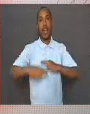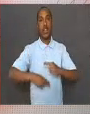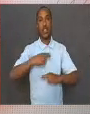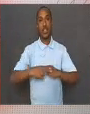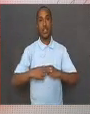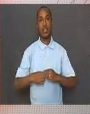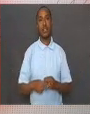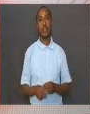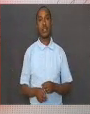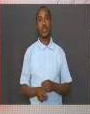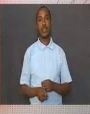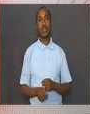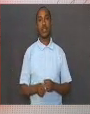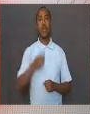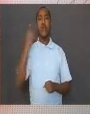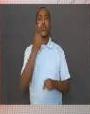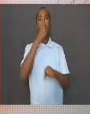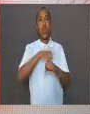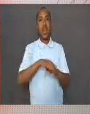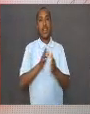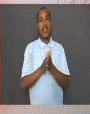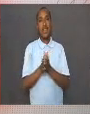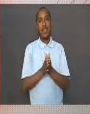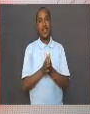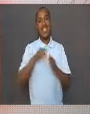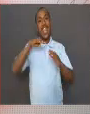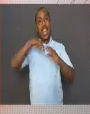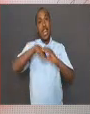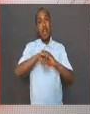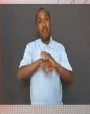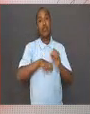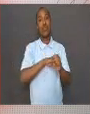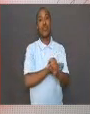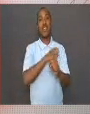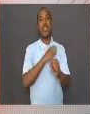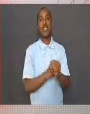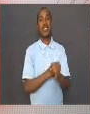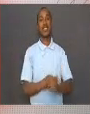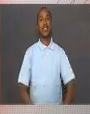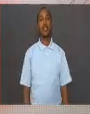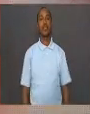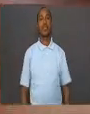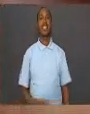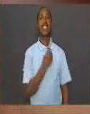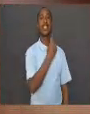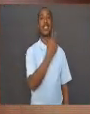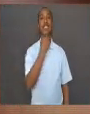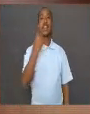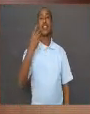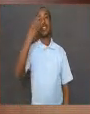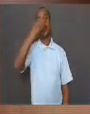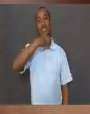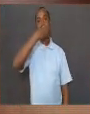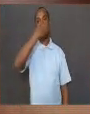non-spontaneous reactions usually need the input of energy, such